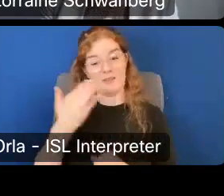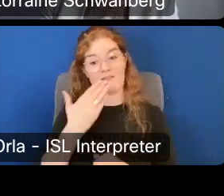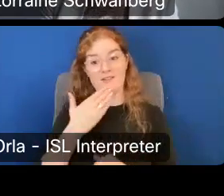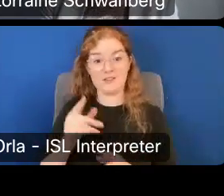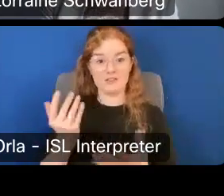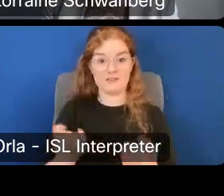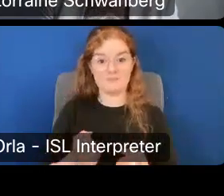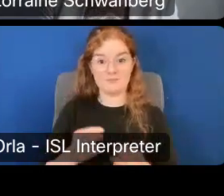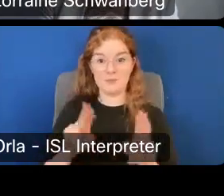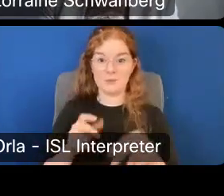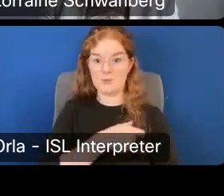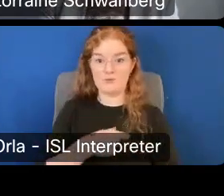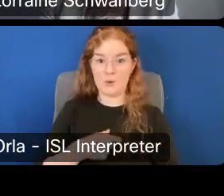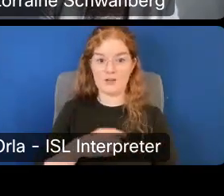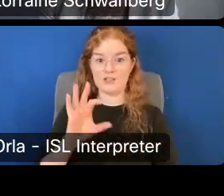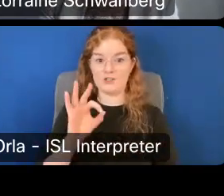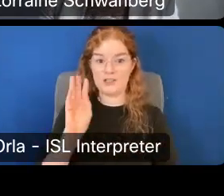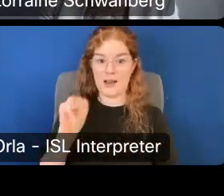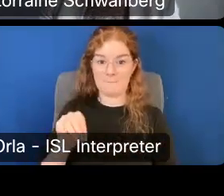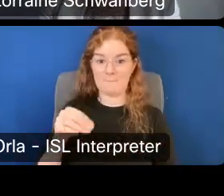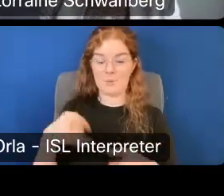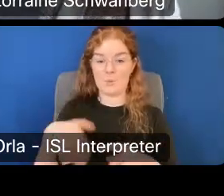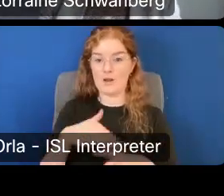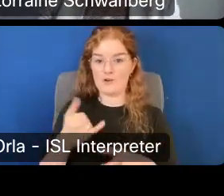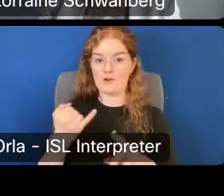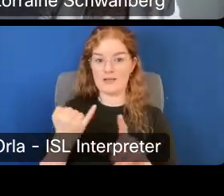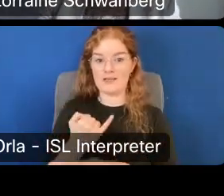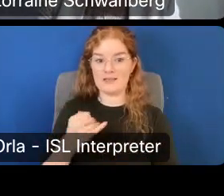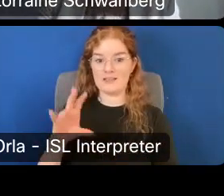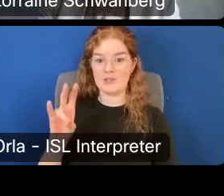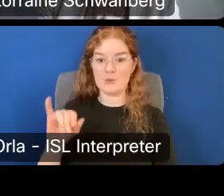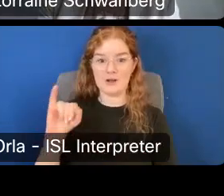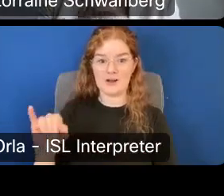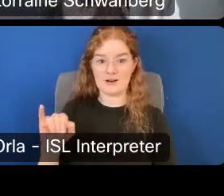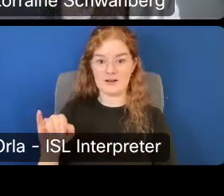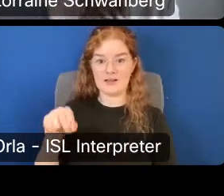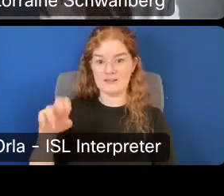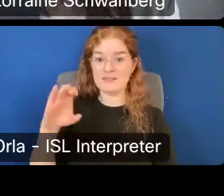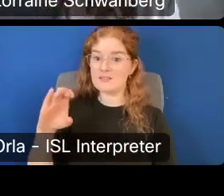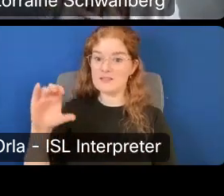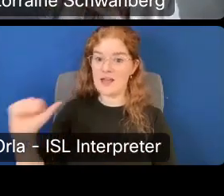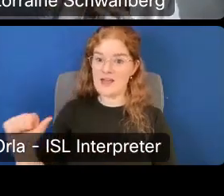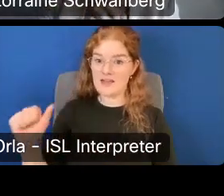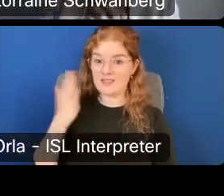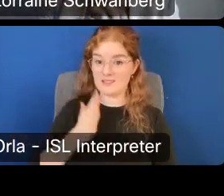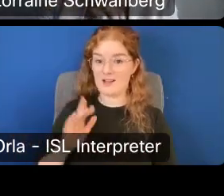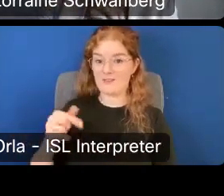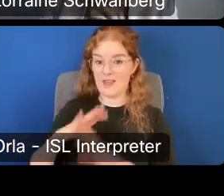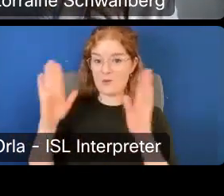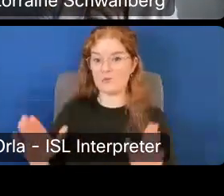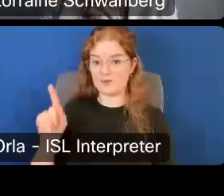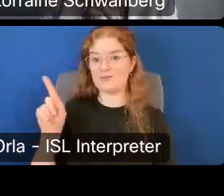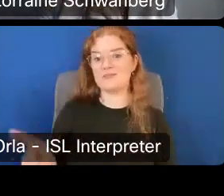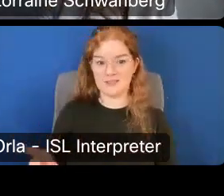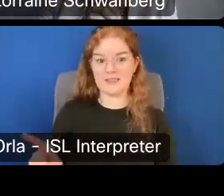taking on the role as GM in the QI NCCA side of the house of